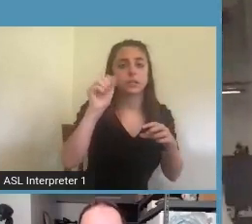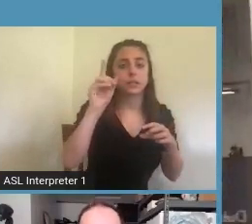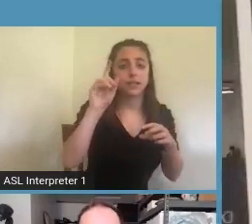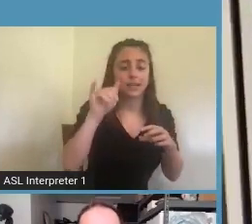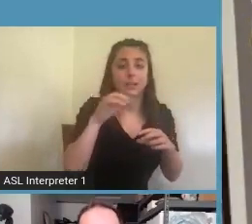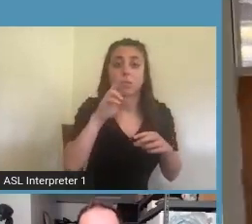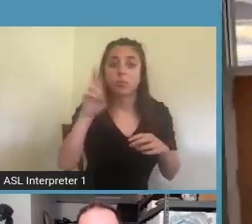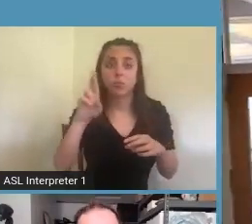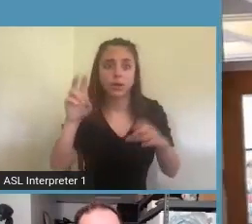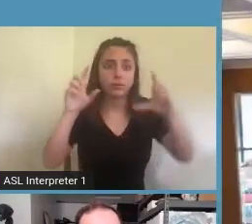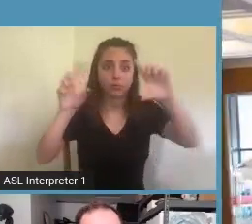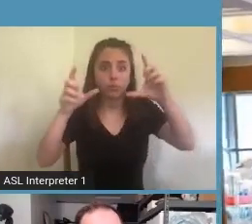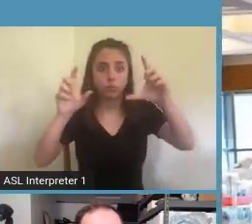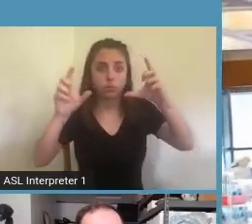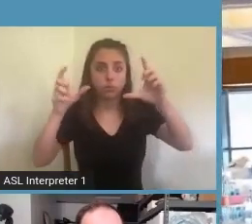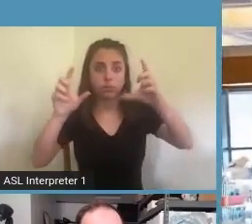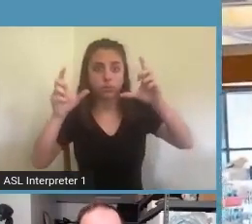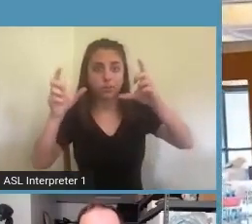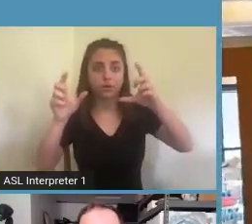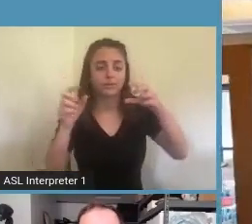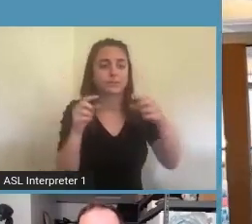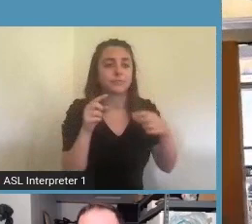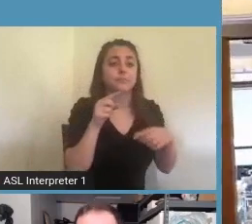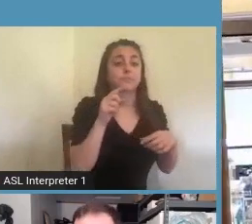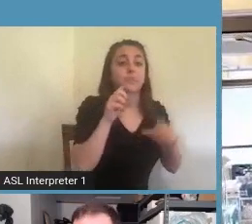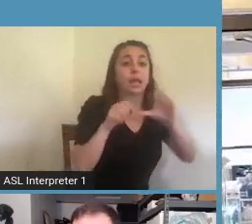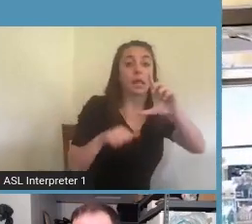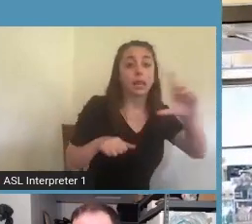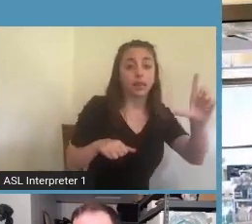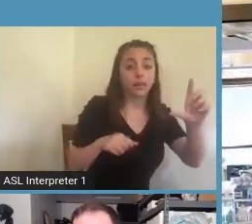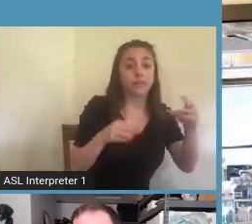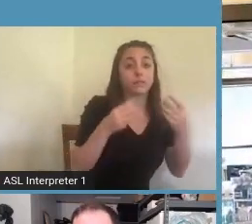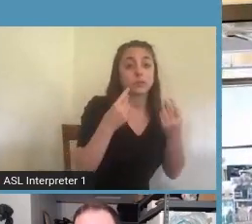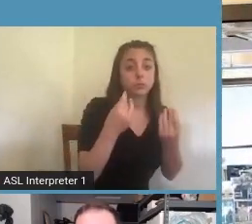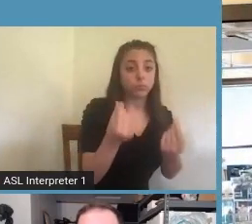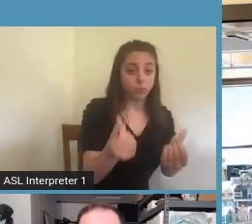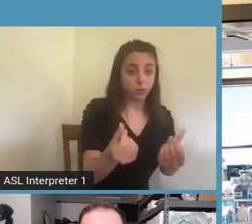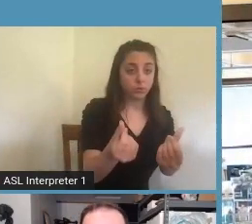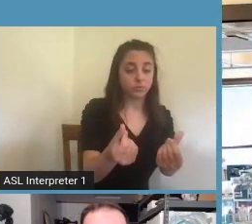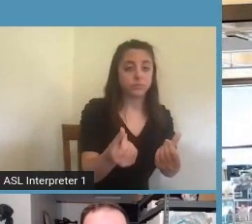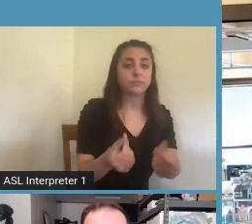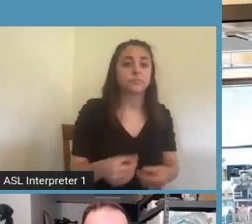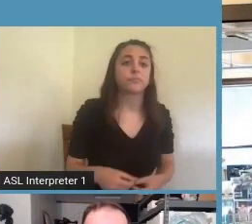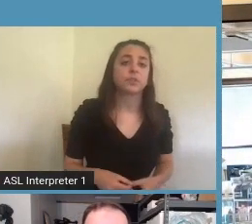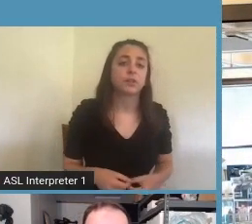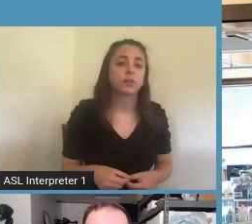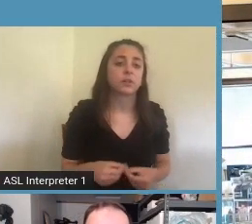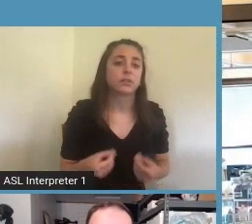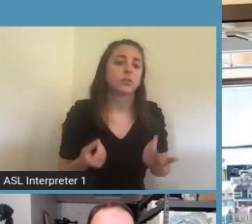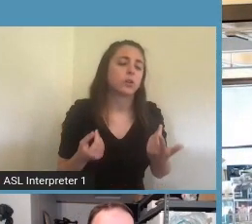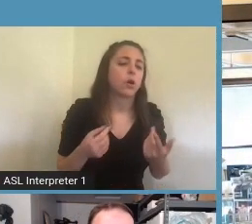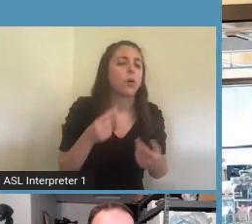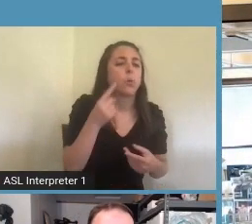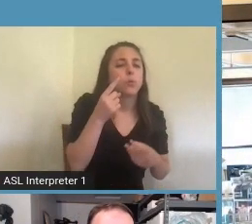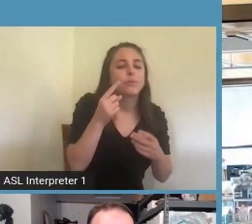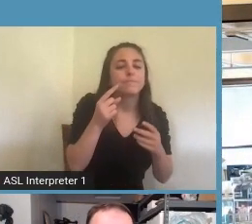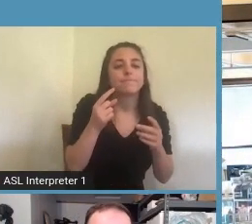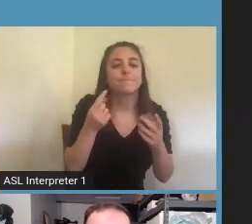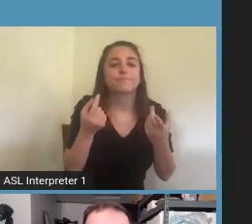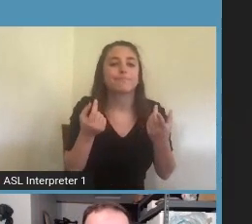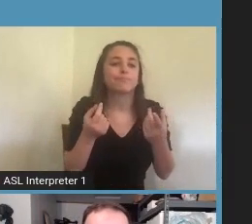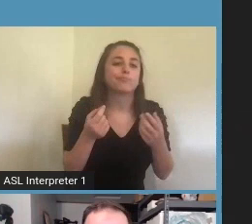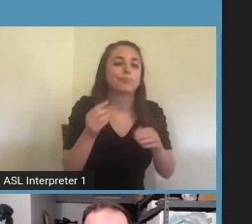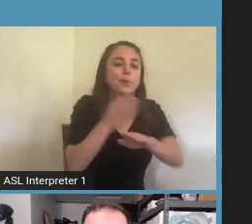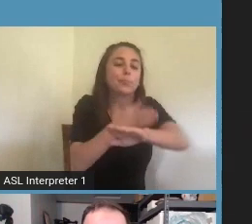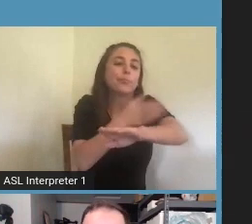side and clear smoothness on the left side. So it's just you know, one small way to make your videos look a little